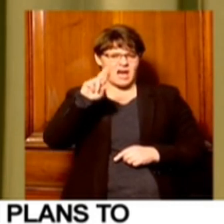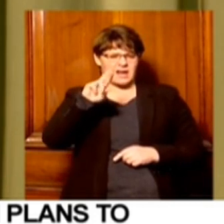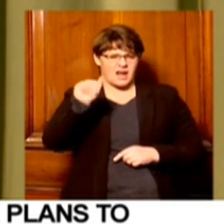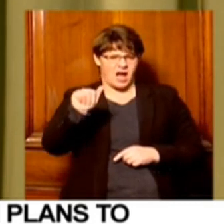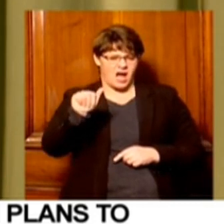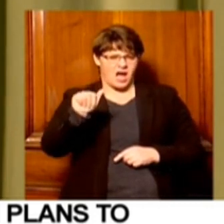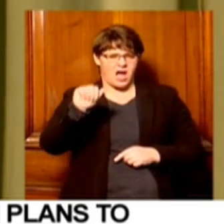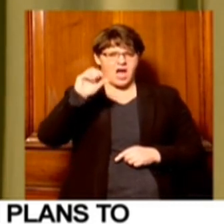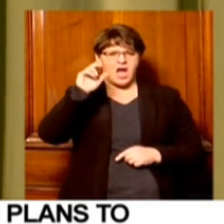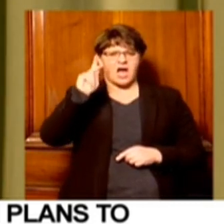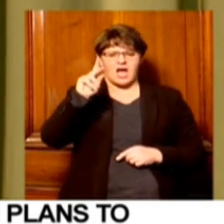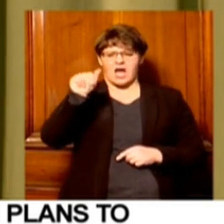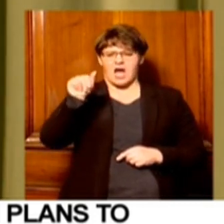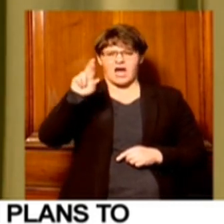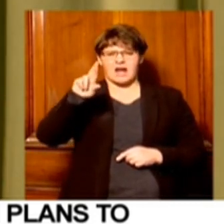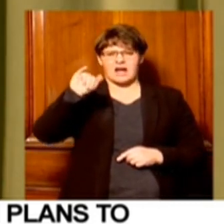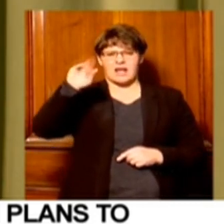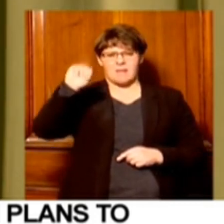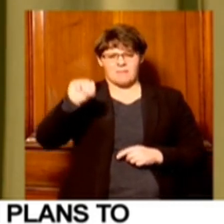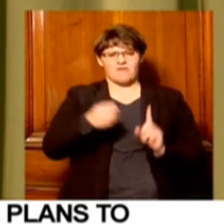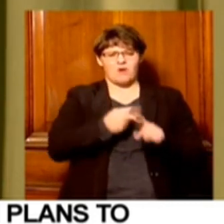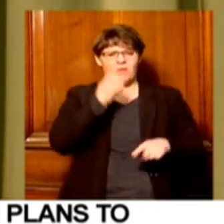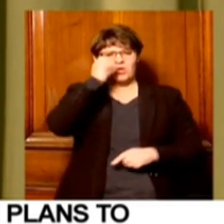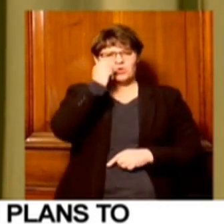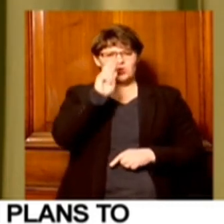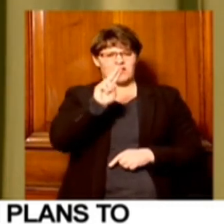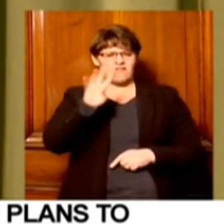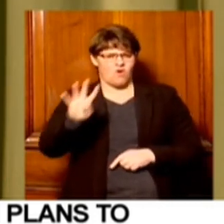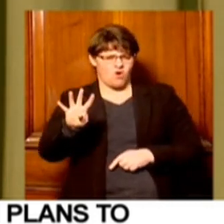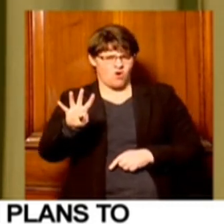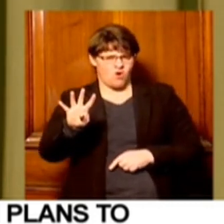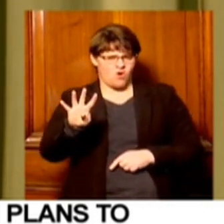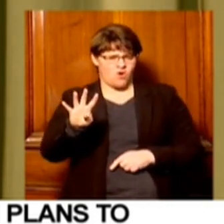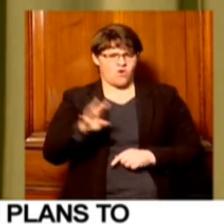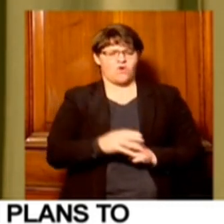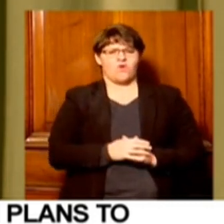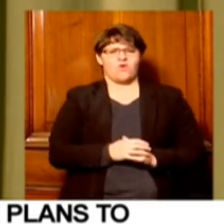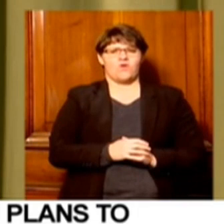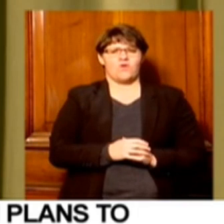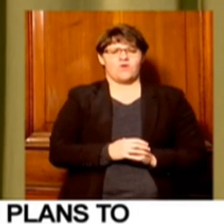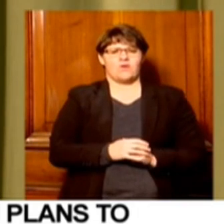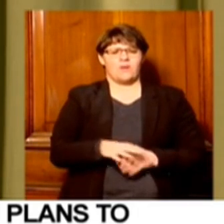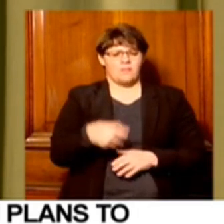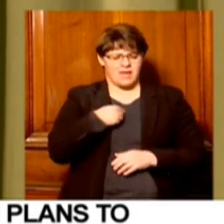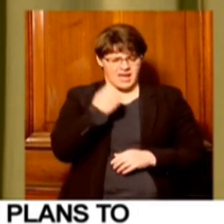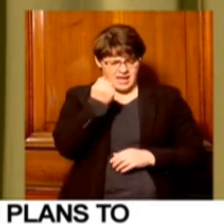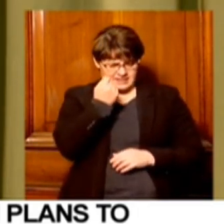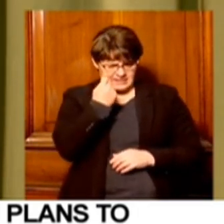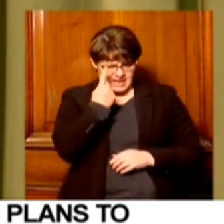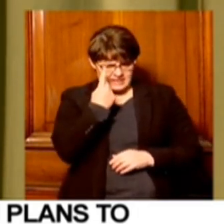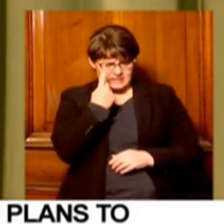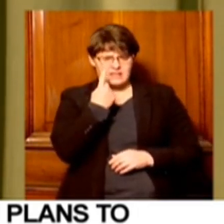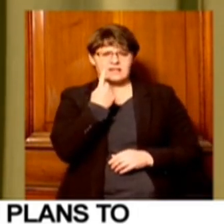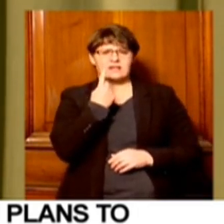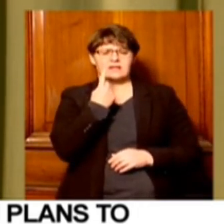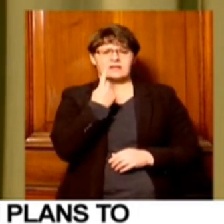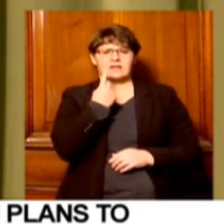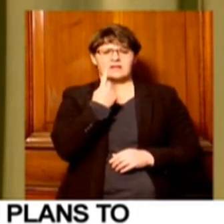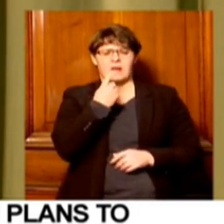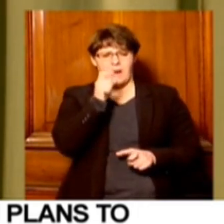News 24, who's asking, let me read it. I understand that there is a growing